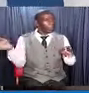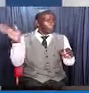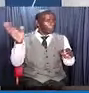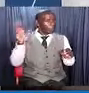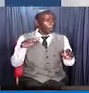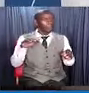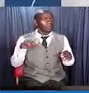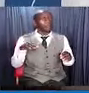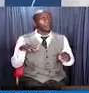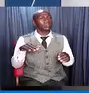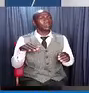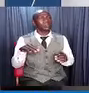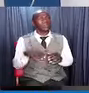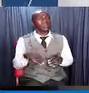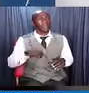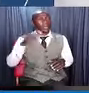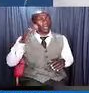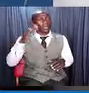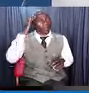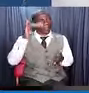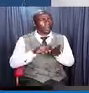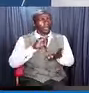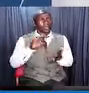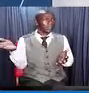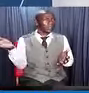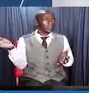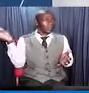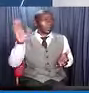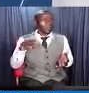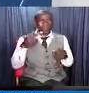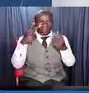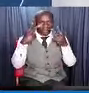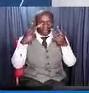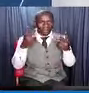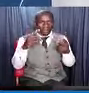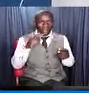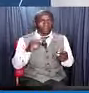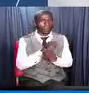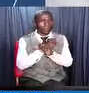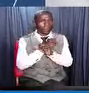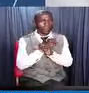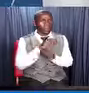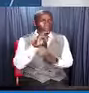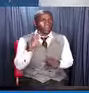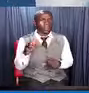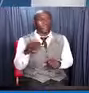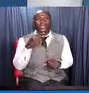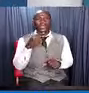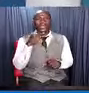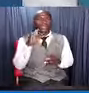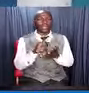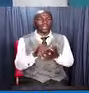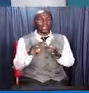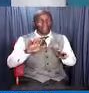comes back. Nikajua amerudi. And I knew that he has come back. Aone kama kuna mulinzi. To see if there is a anasema